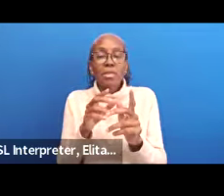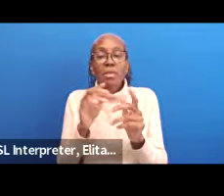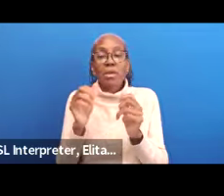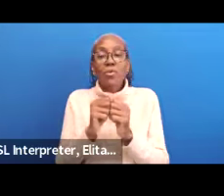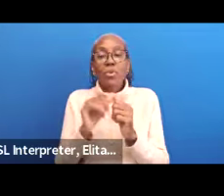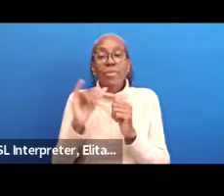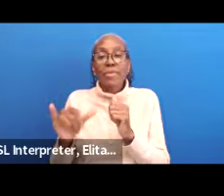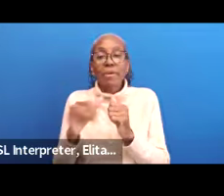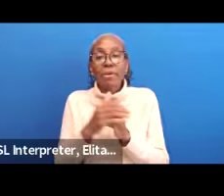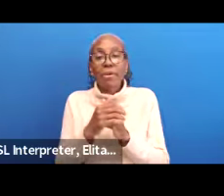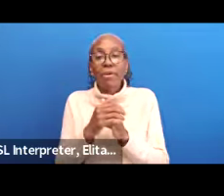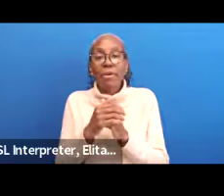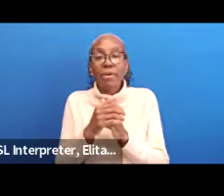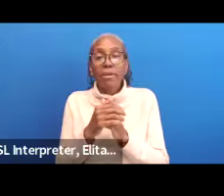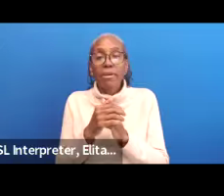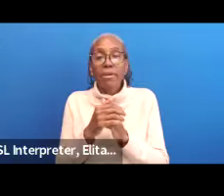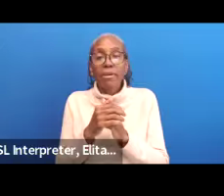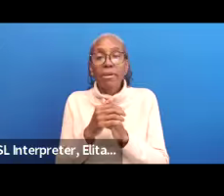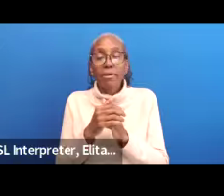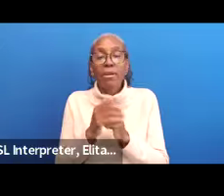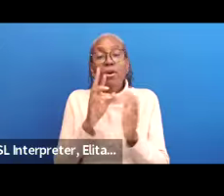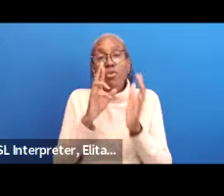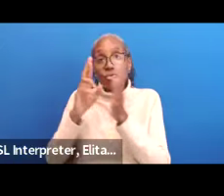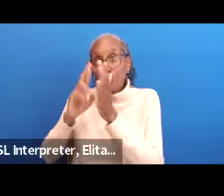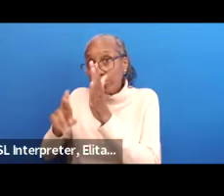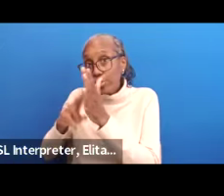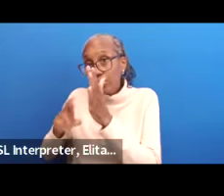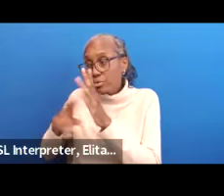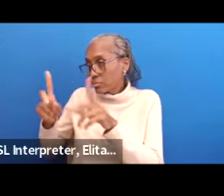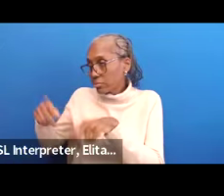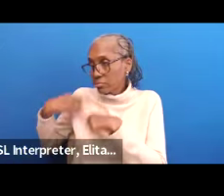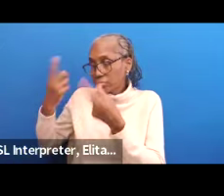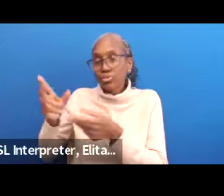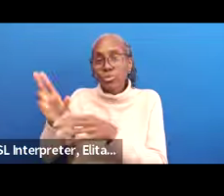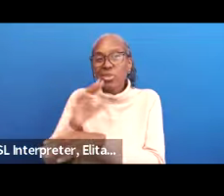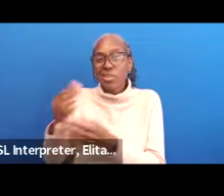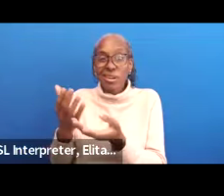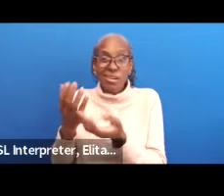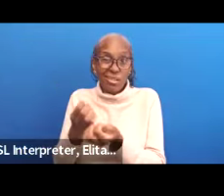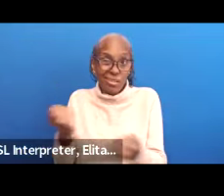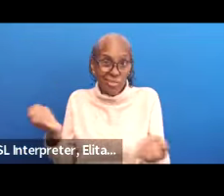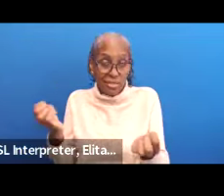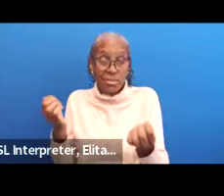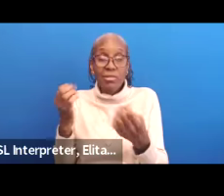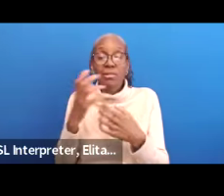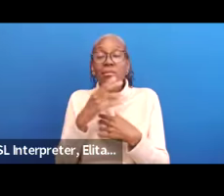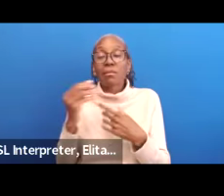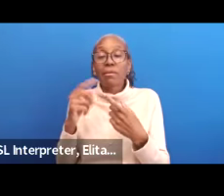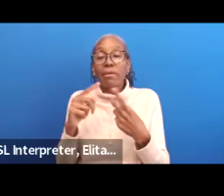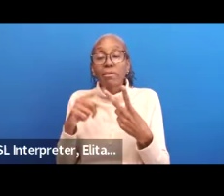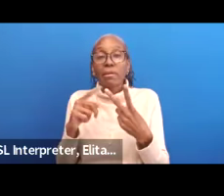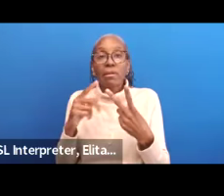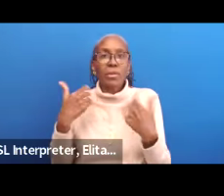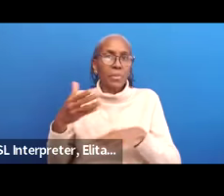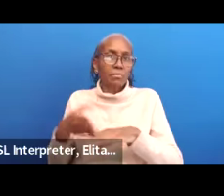the, I believe that with the research that we have using that device, and the